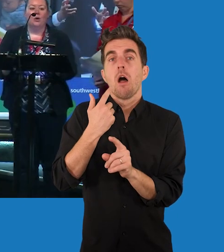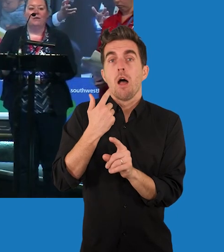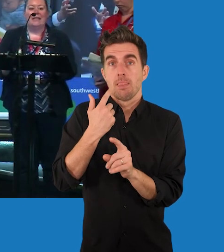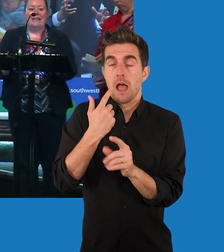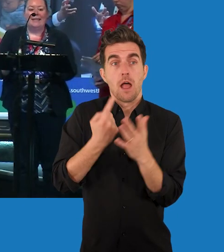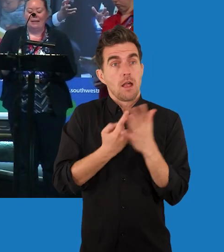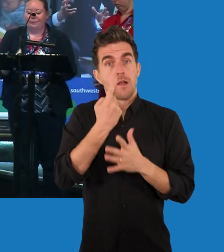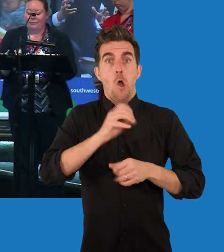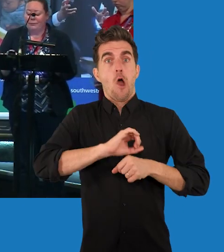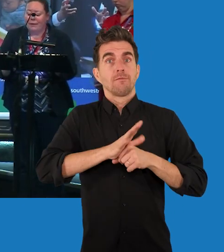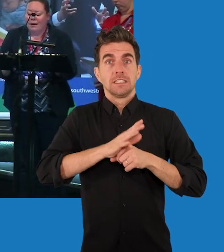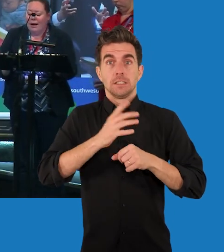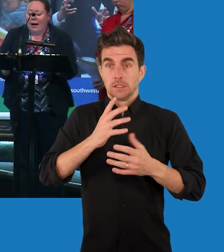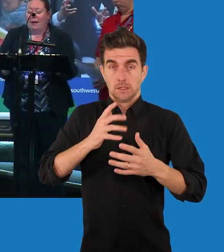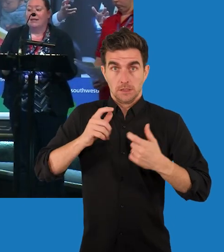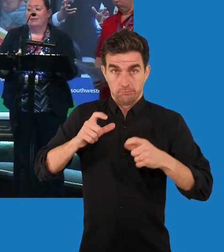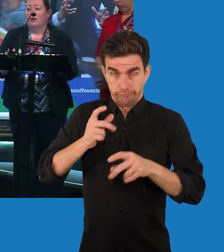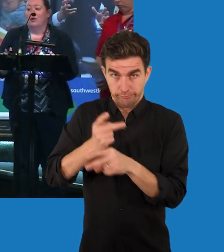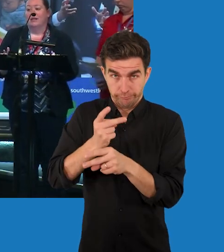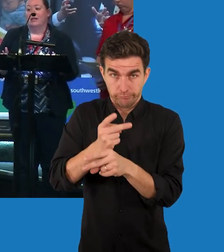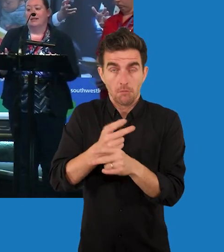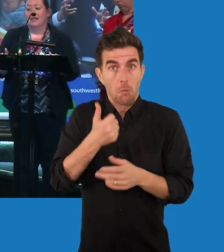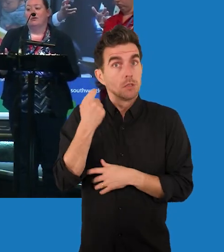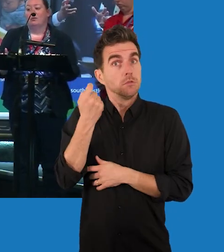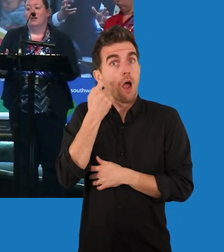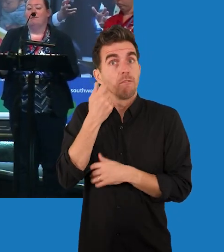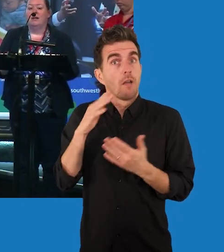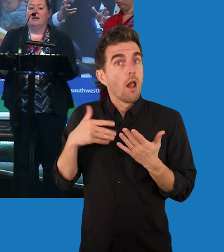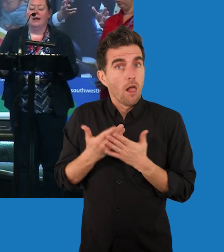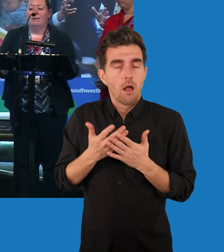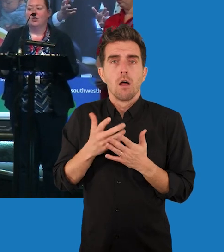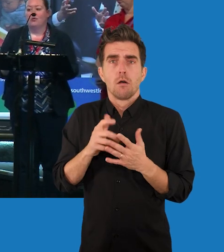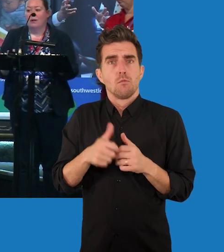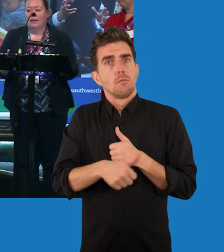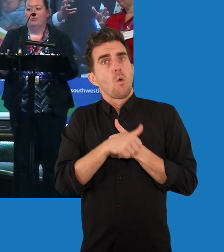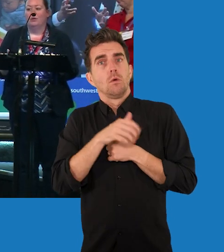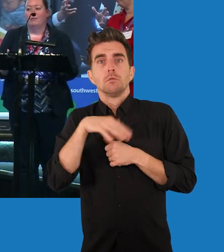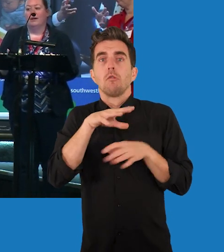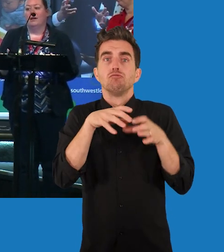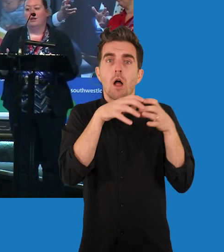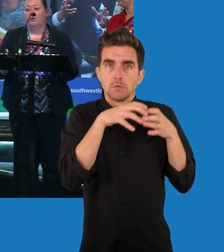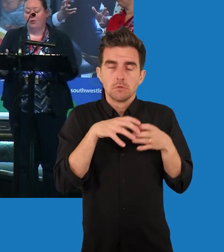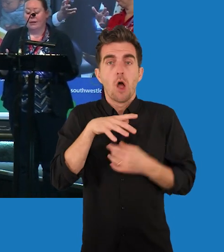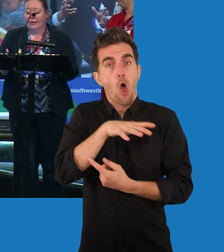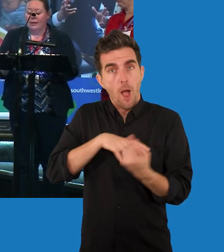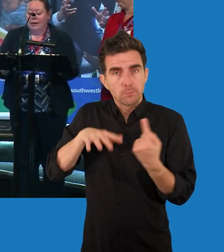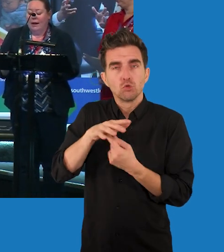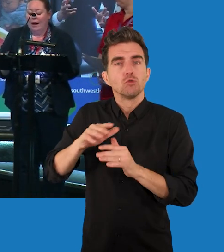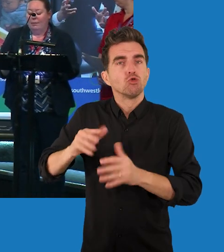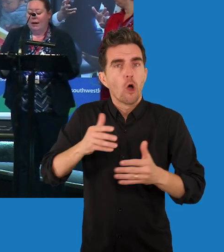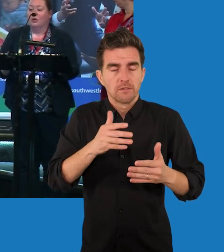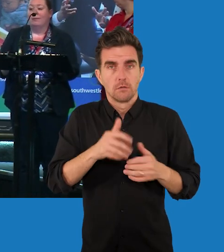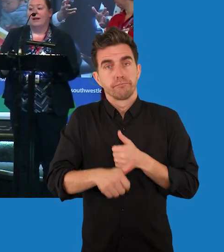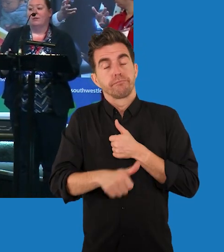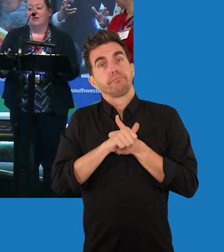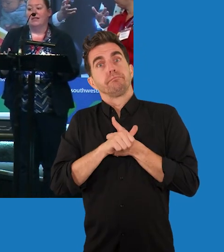since COVID-19. And it has been quite successful. We have been extremely supported by our acute trust